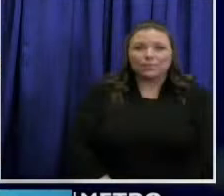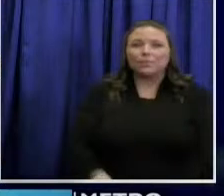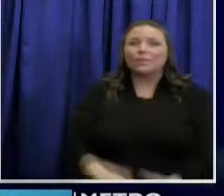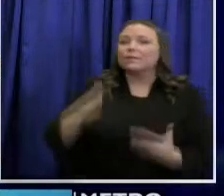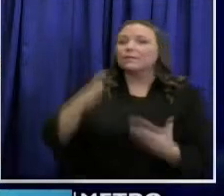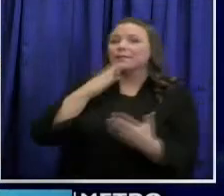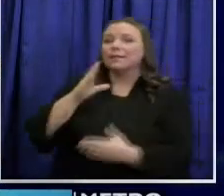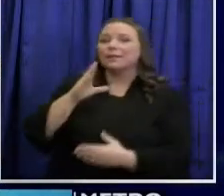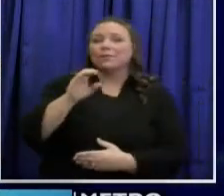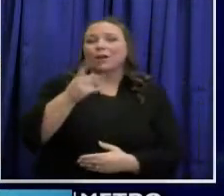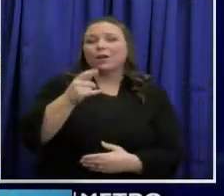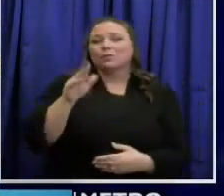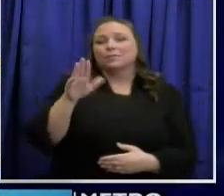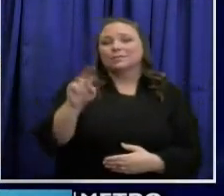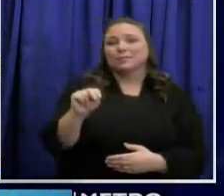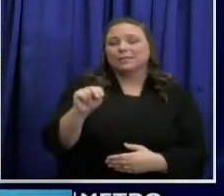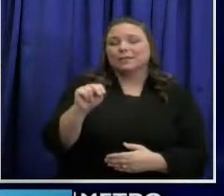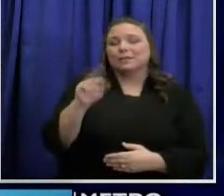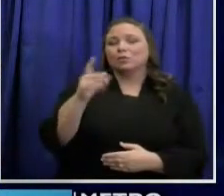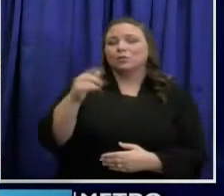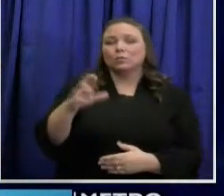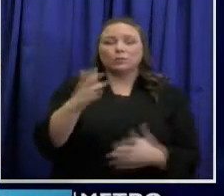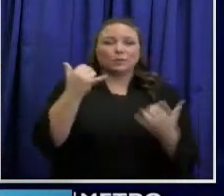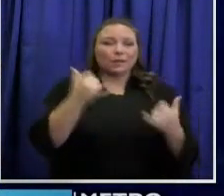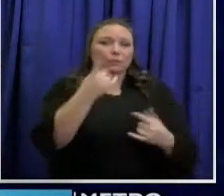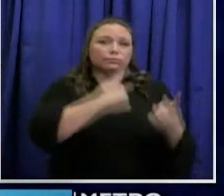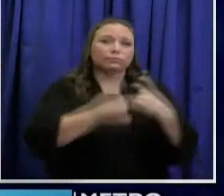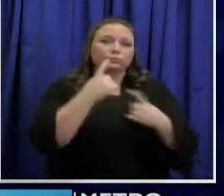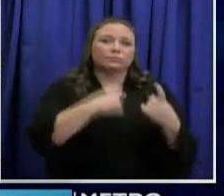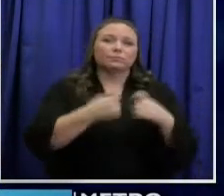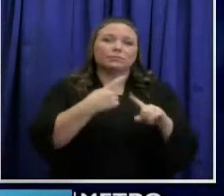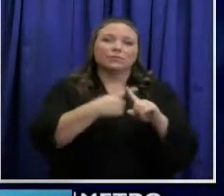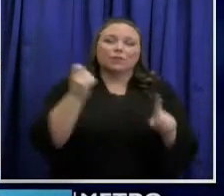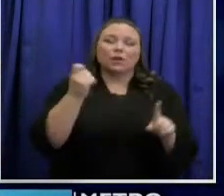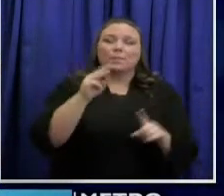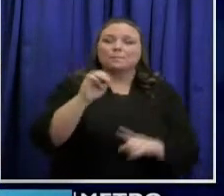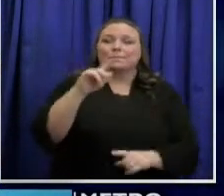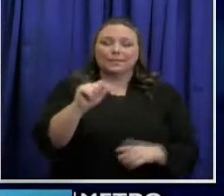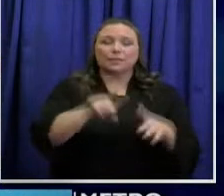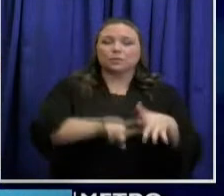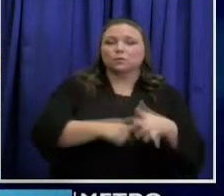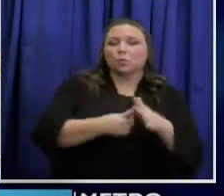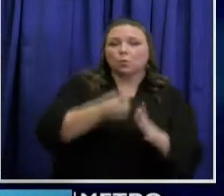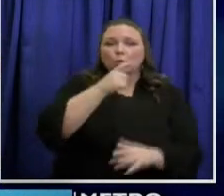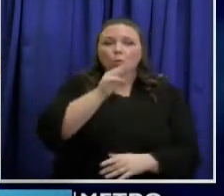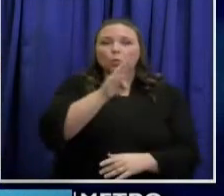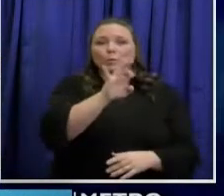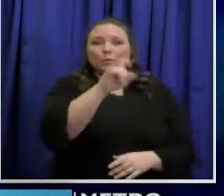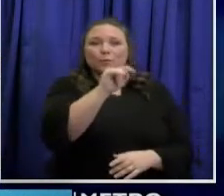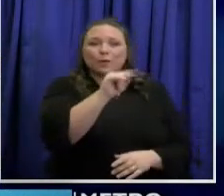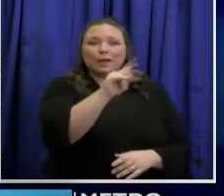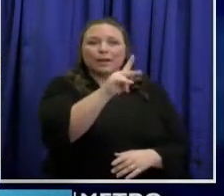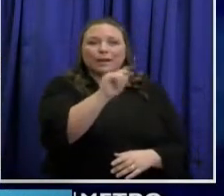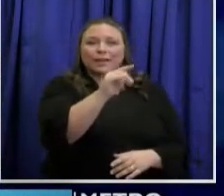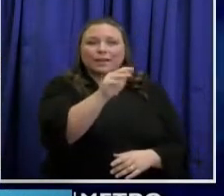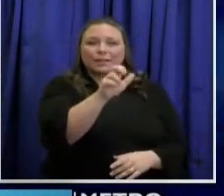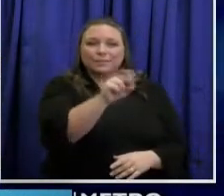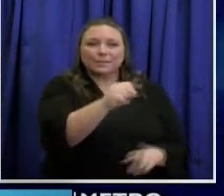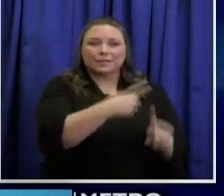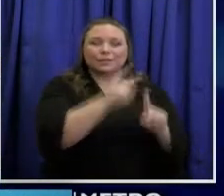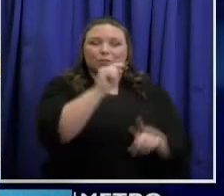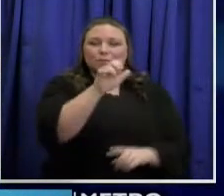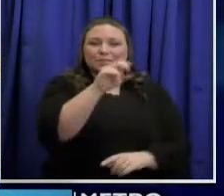Thank you, Congressman Cooper. We'll now begin taking questions from media, starting with Brett Kelman at the Tennessean.